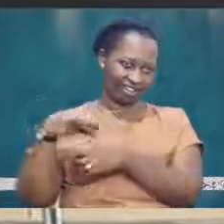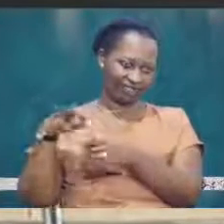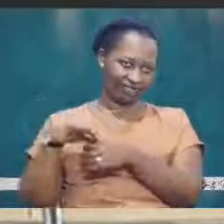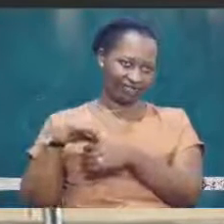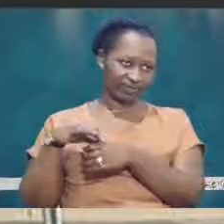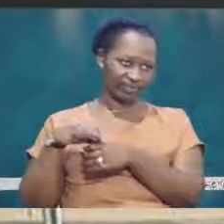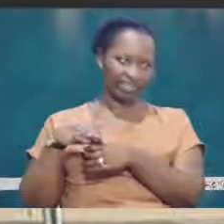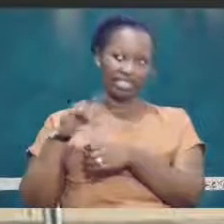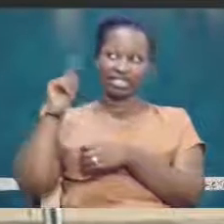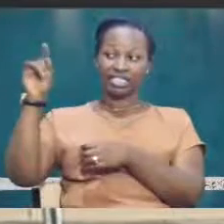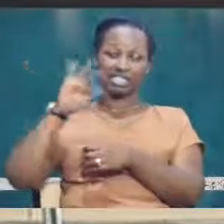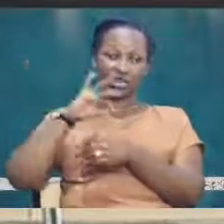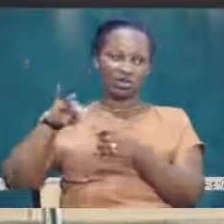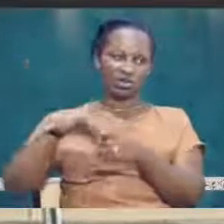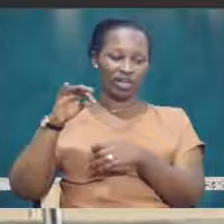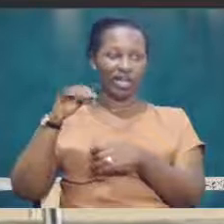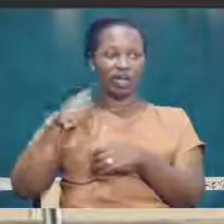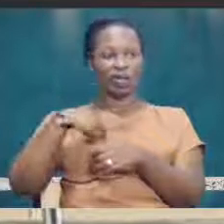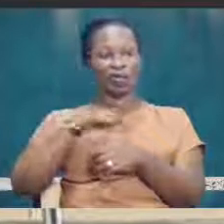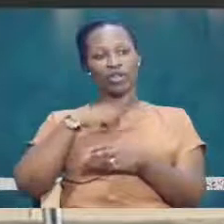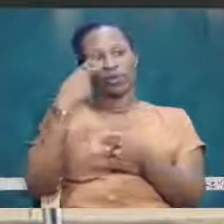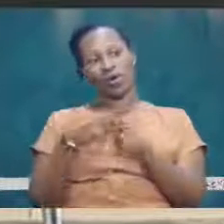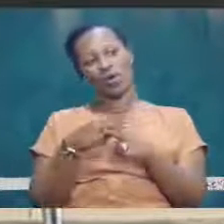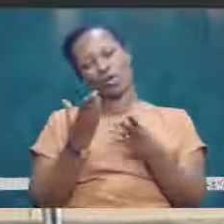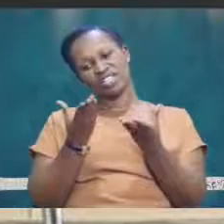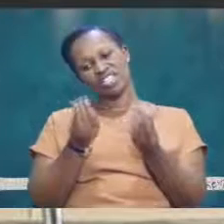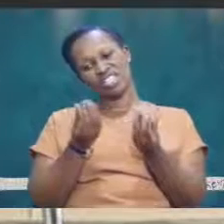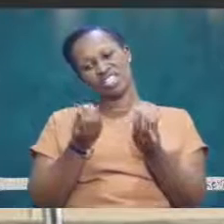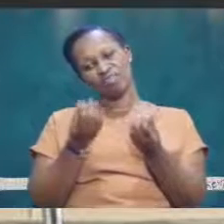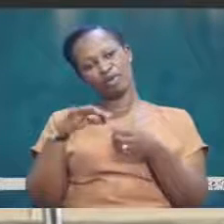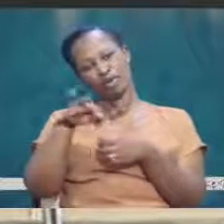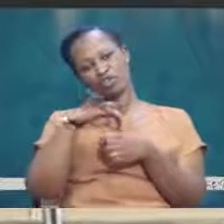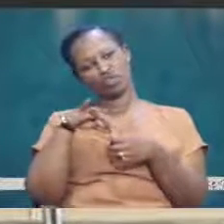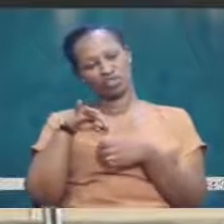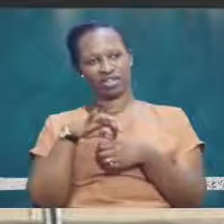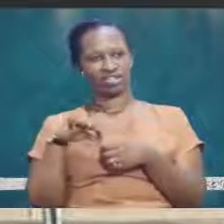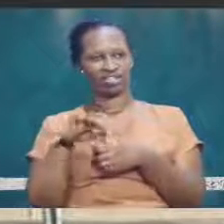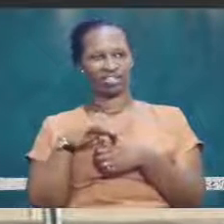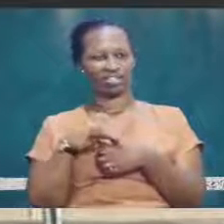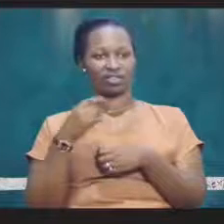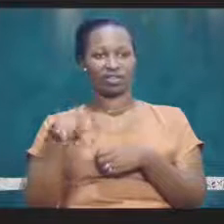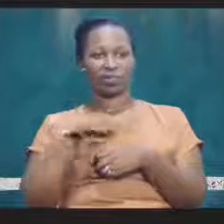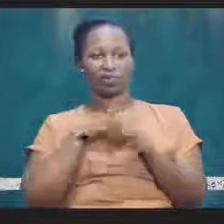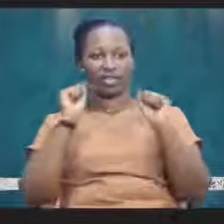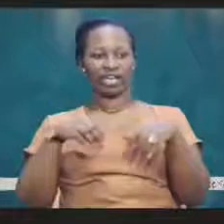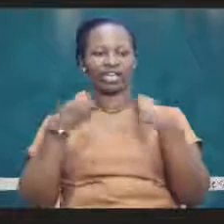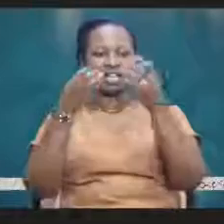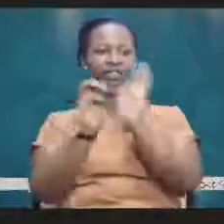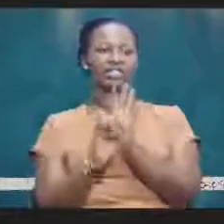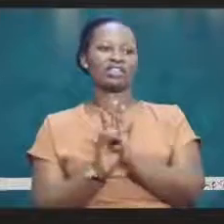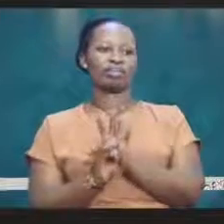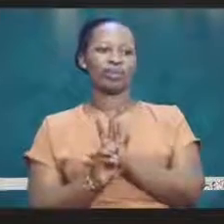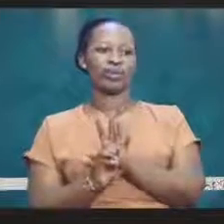These are sugars we call simple sugars. We can give